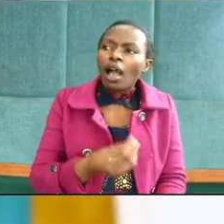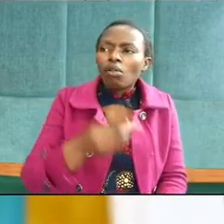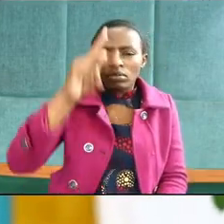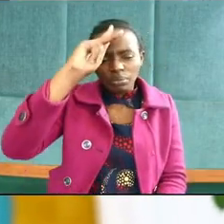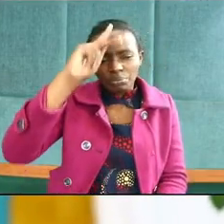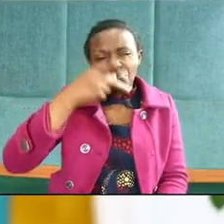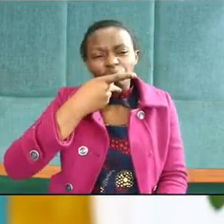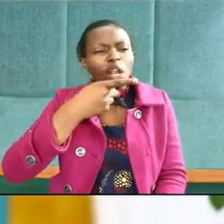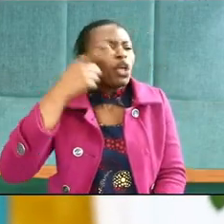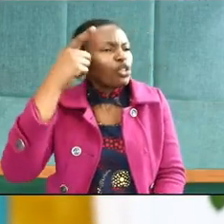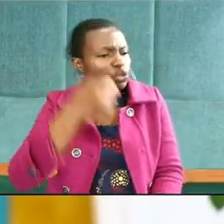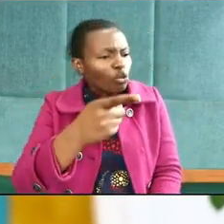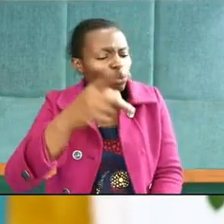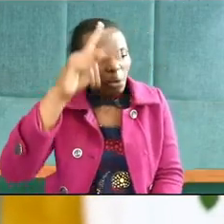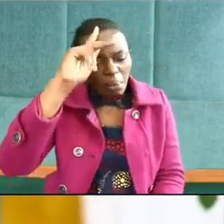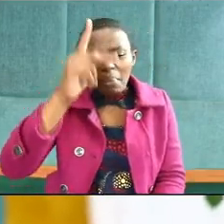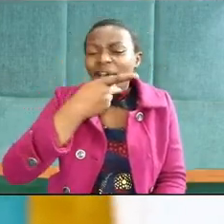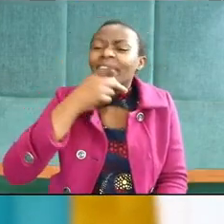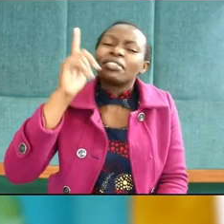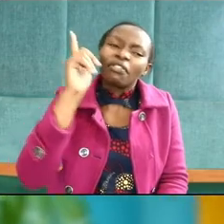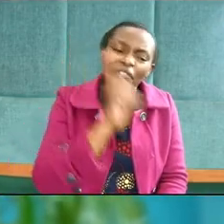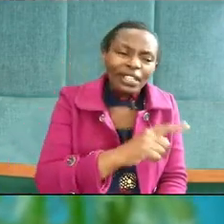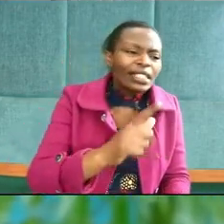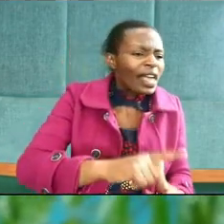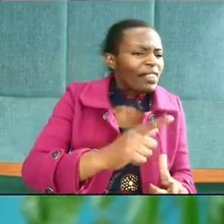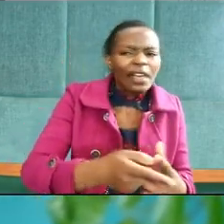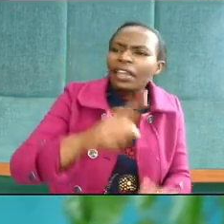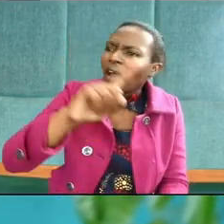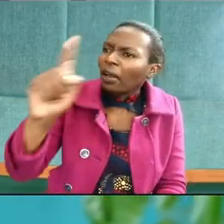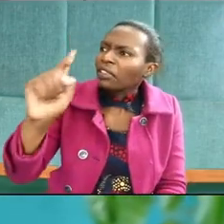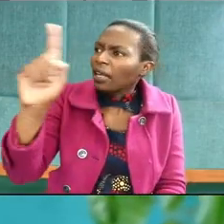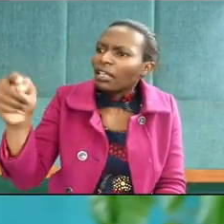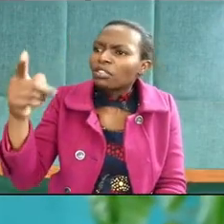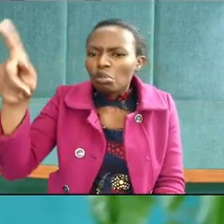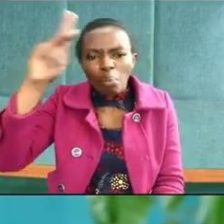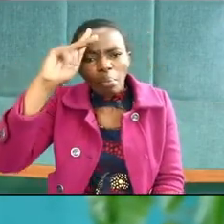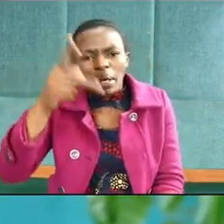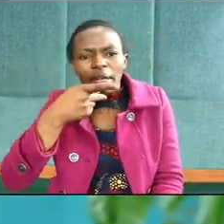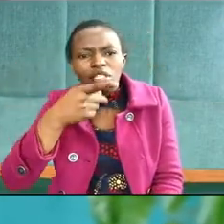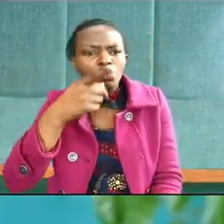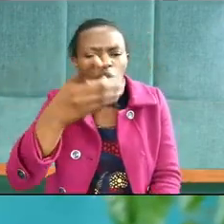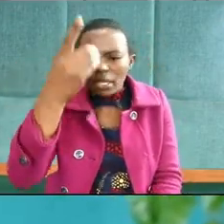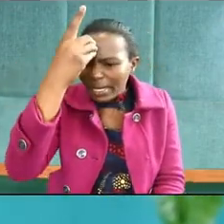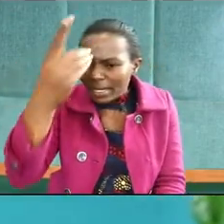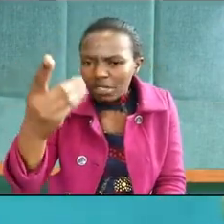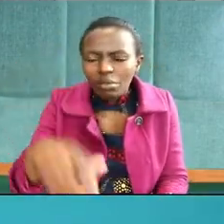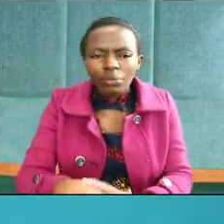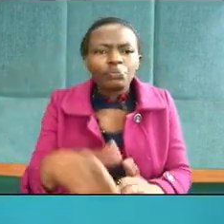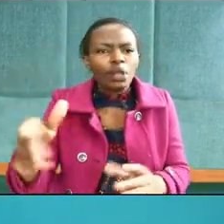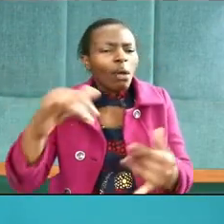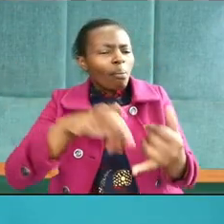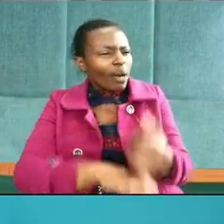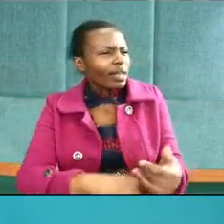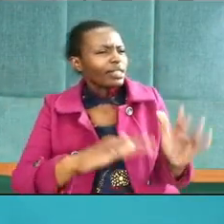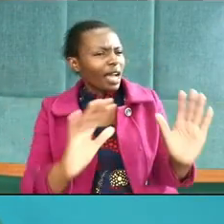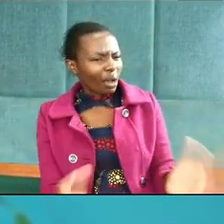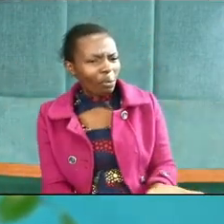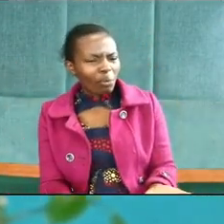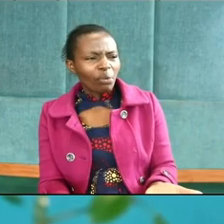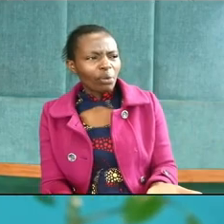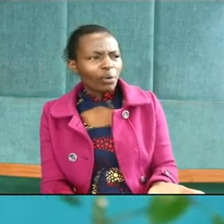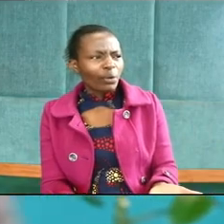You are already a parent and you are consulting other parents. Ah. And even in